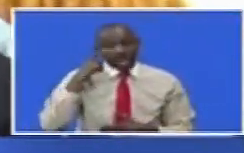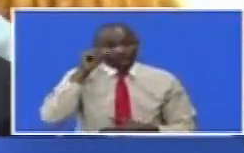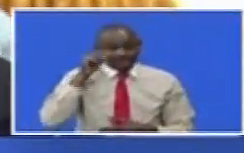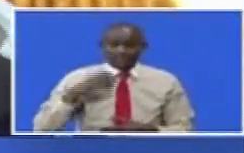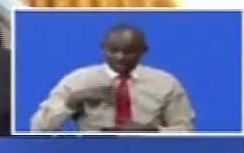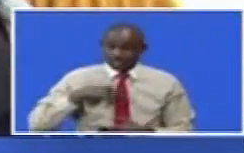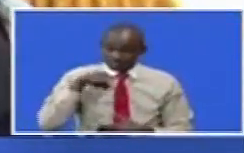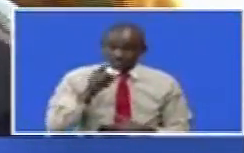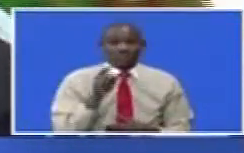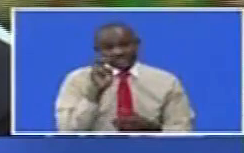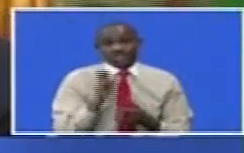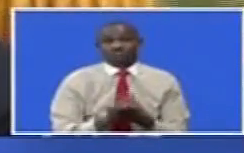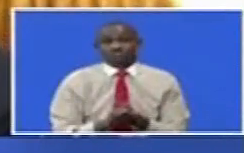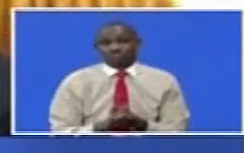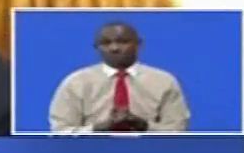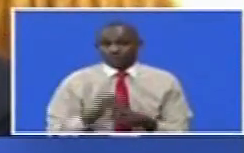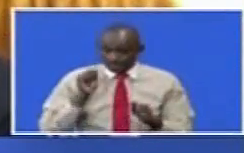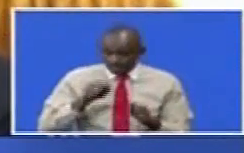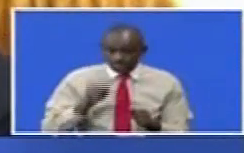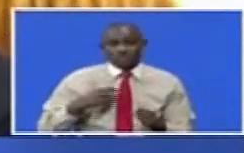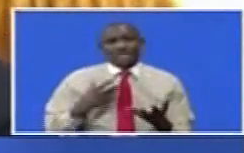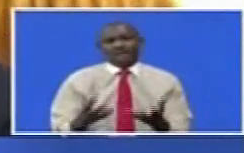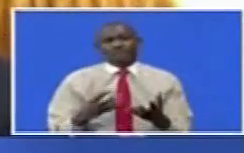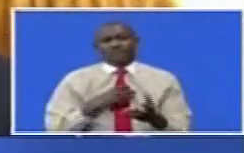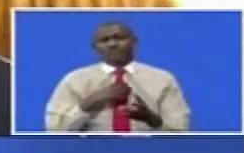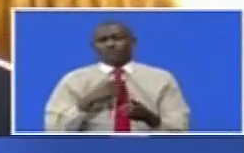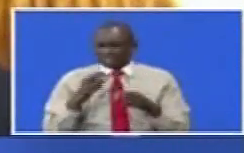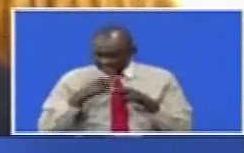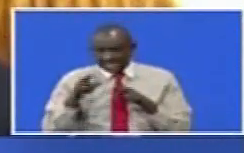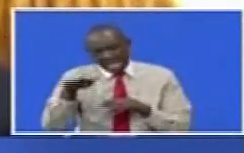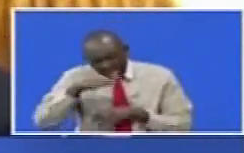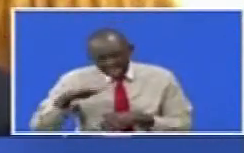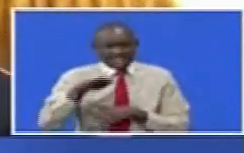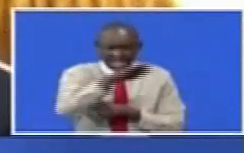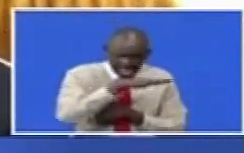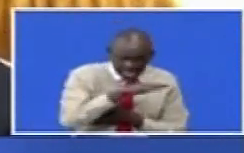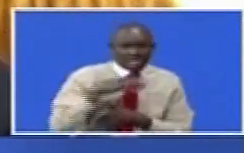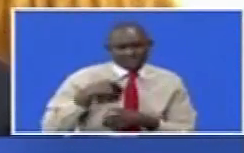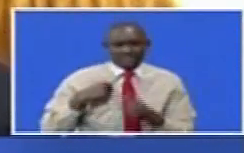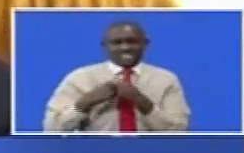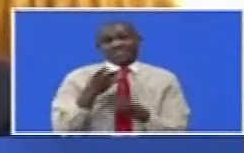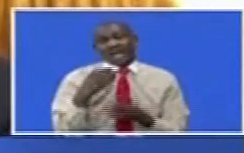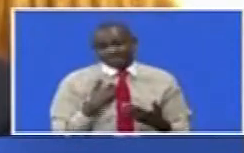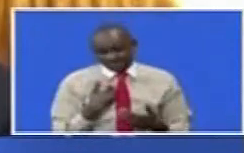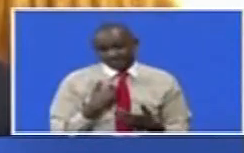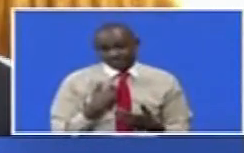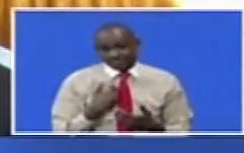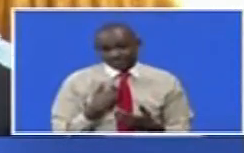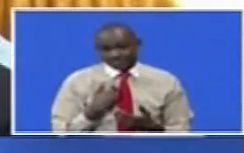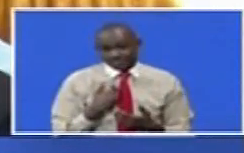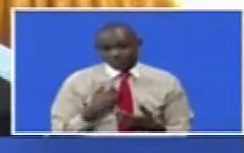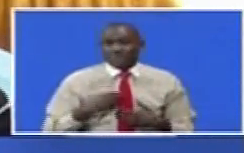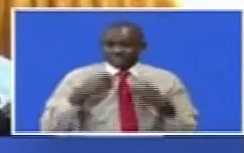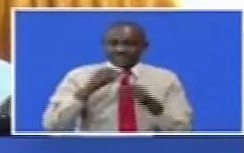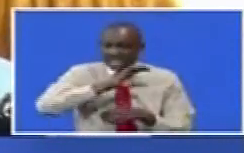will see a fundamental difference in terms of how we pursue some of the areas of mandate. I think we have given the